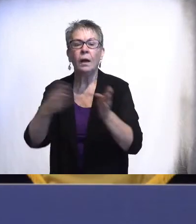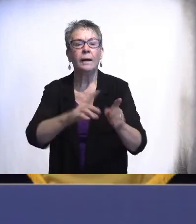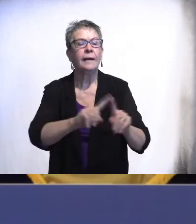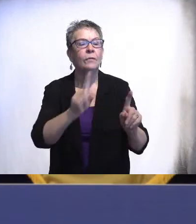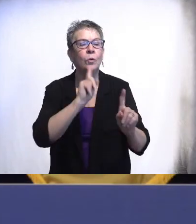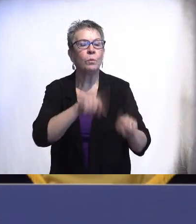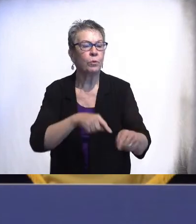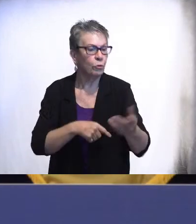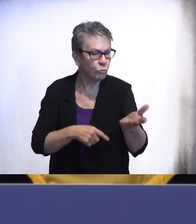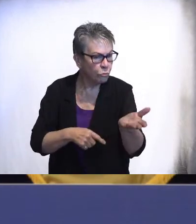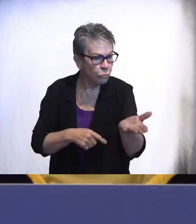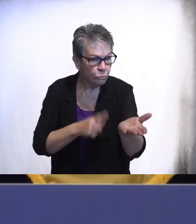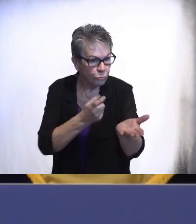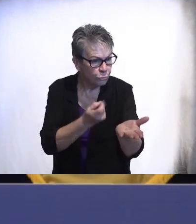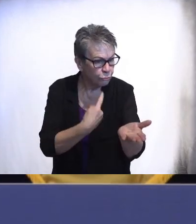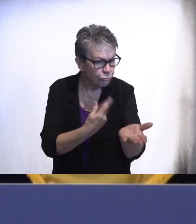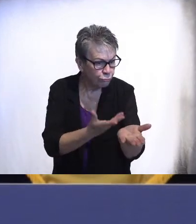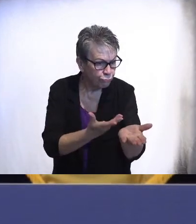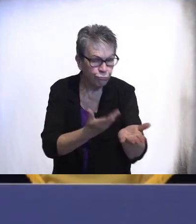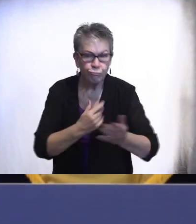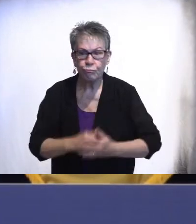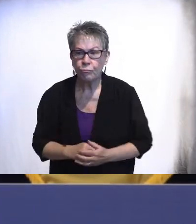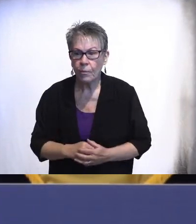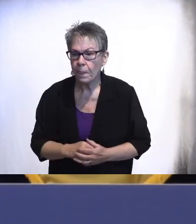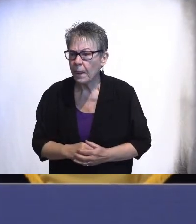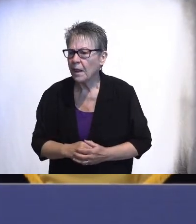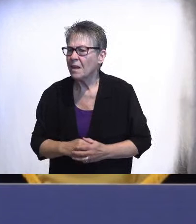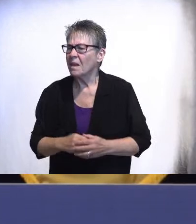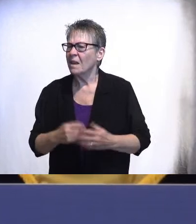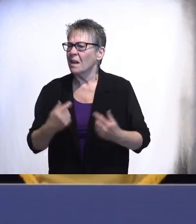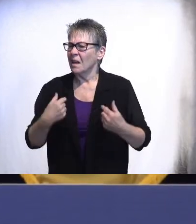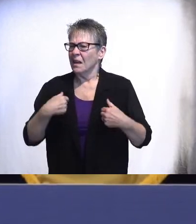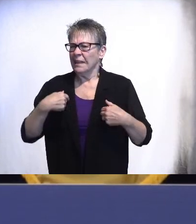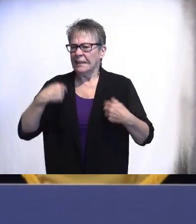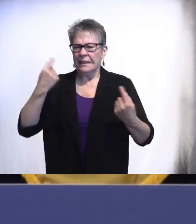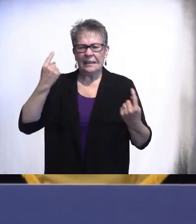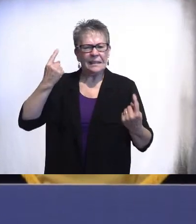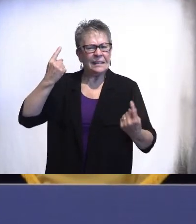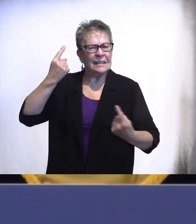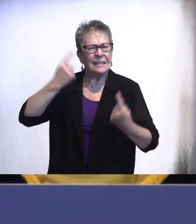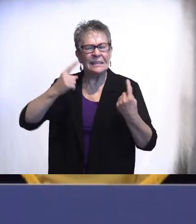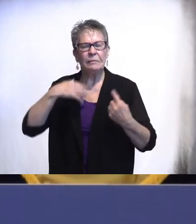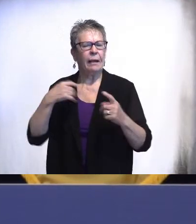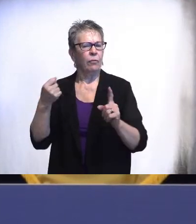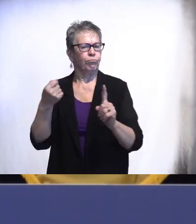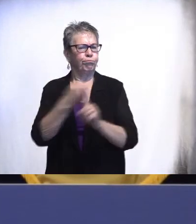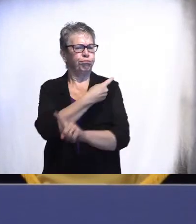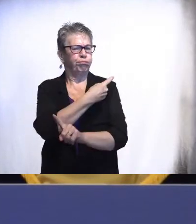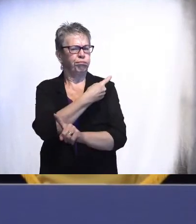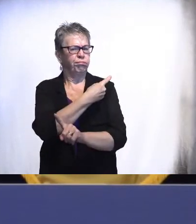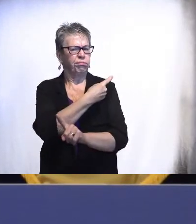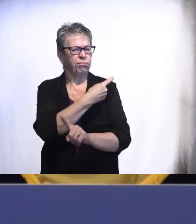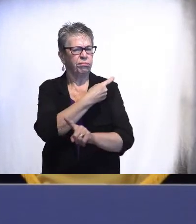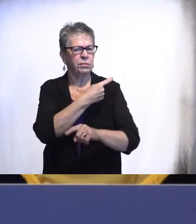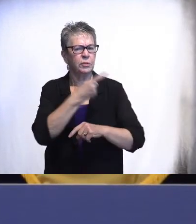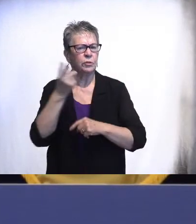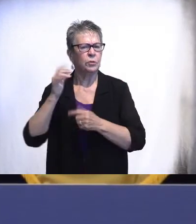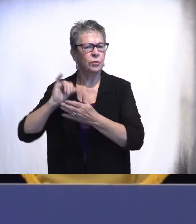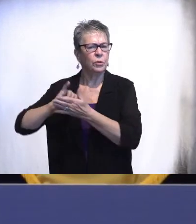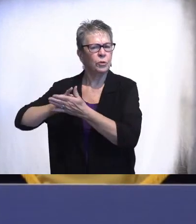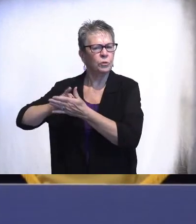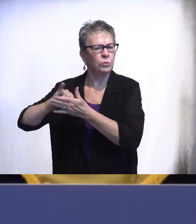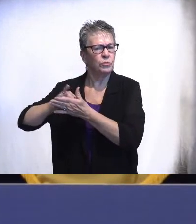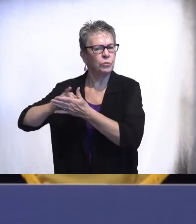Good. Any thoughts on, this is off topic, any thoughts on New York overtaking New Jersey last month for sports betting